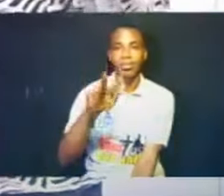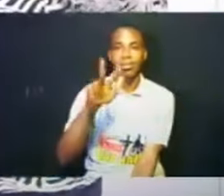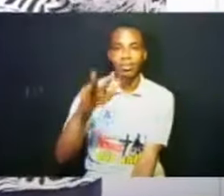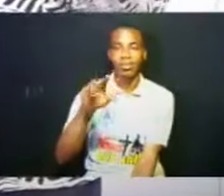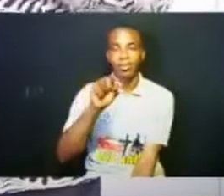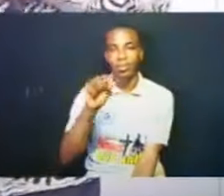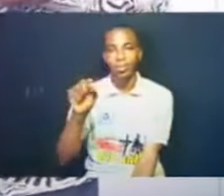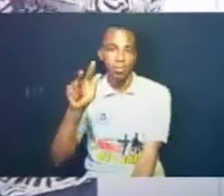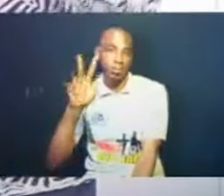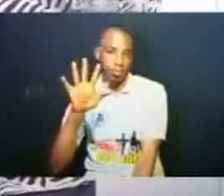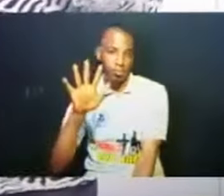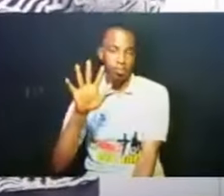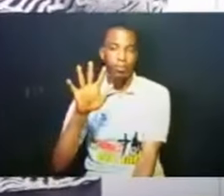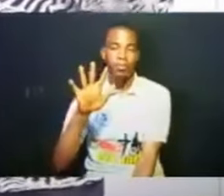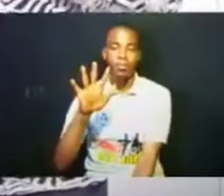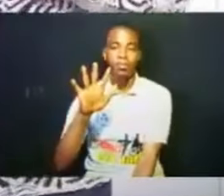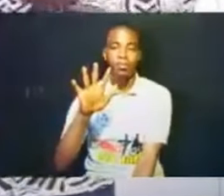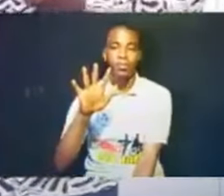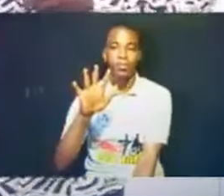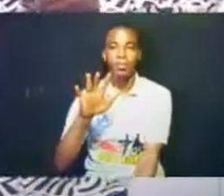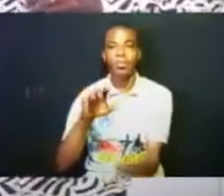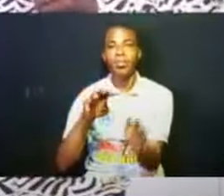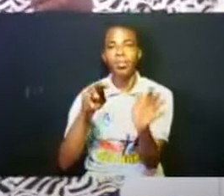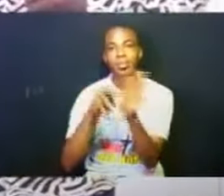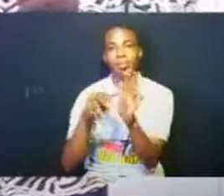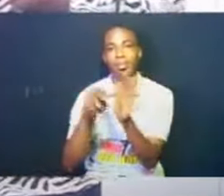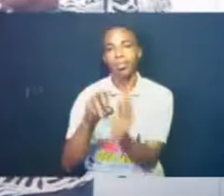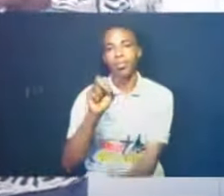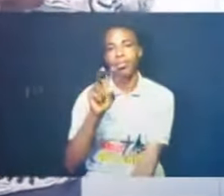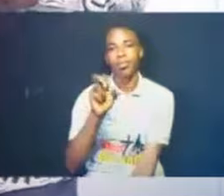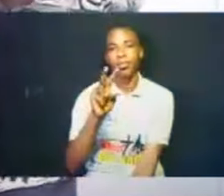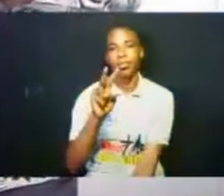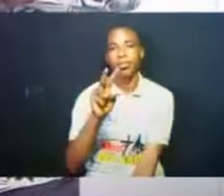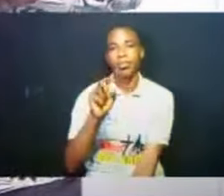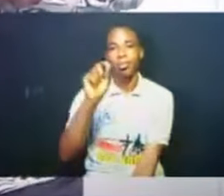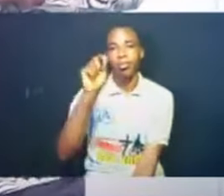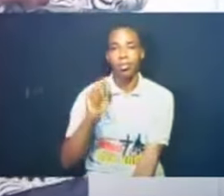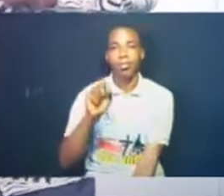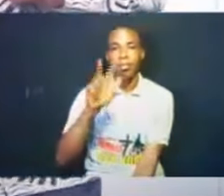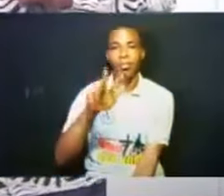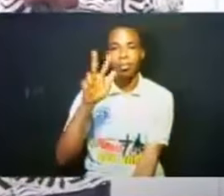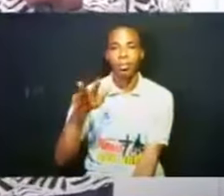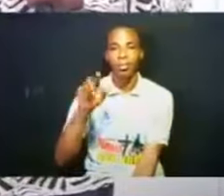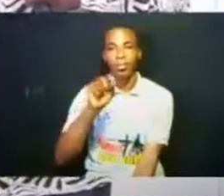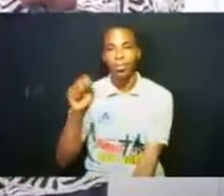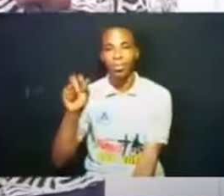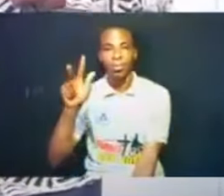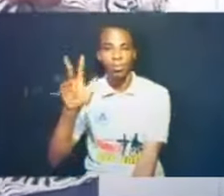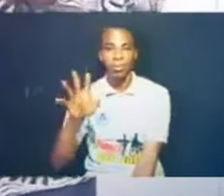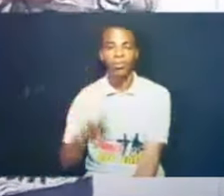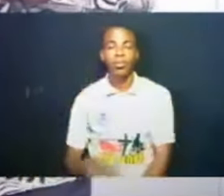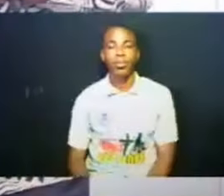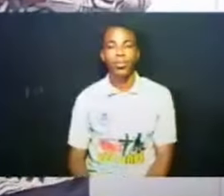verse 33 to 35. Matthew chapter 12. From verse 33. Make